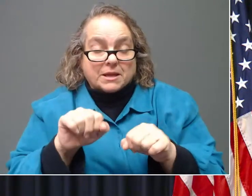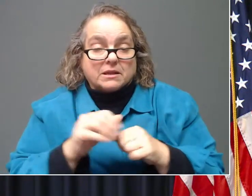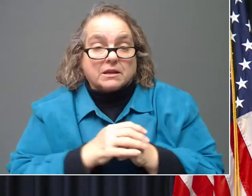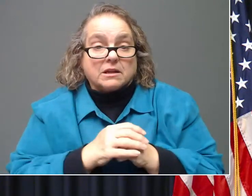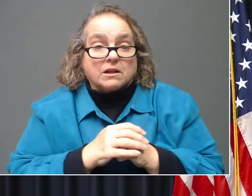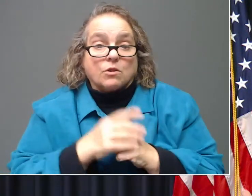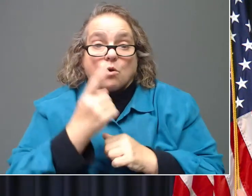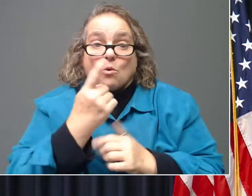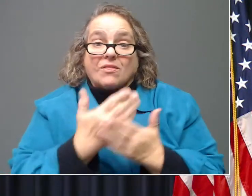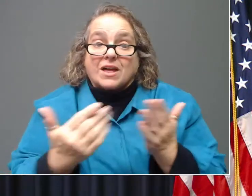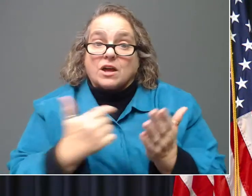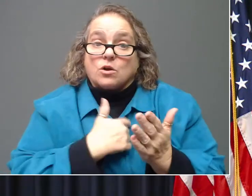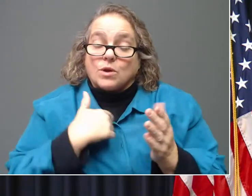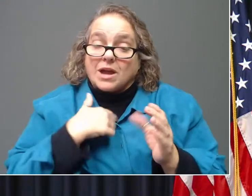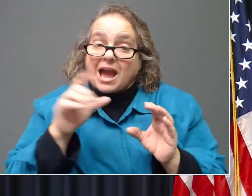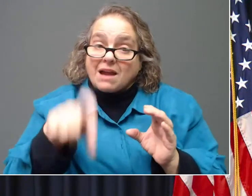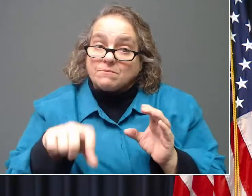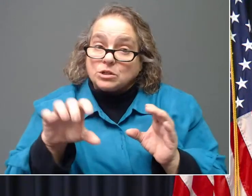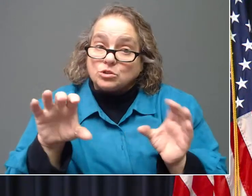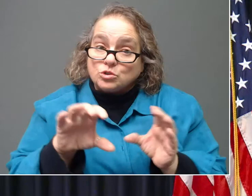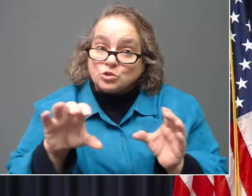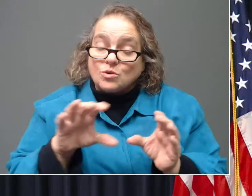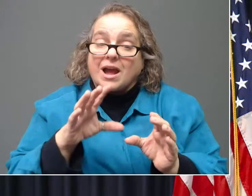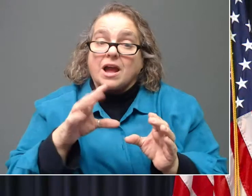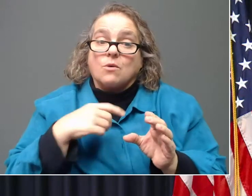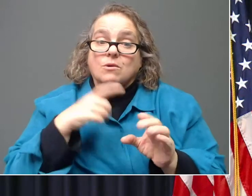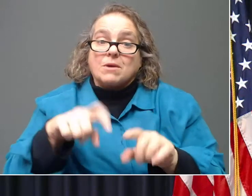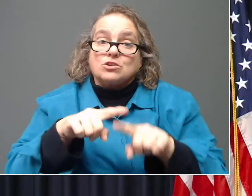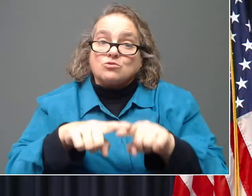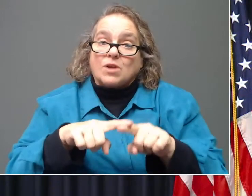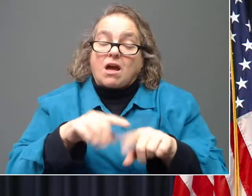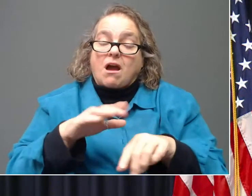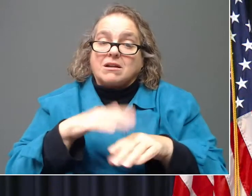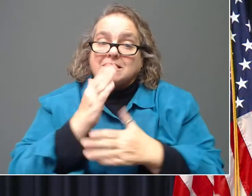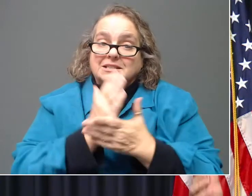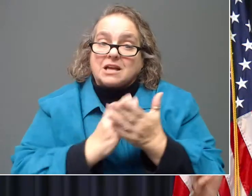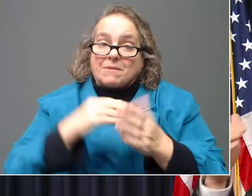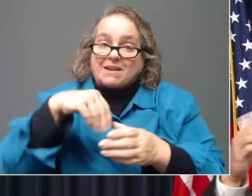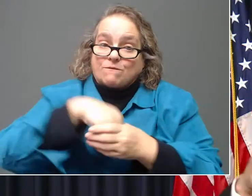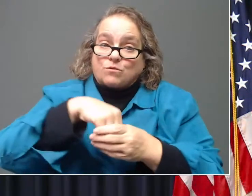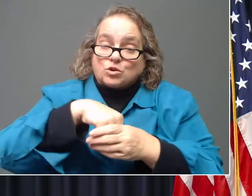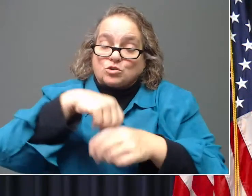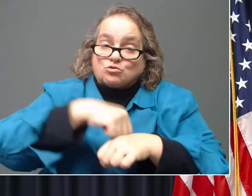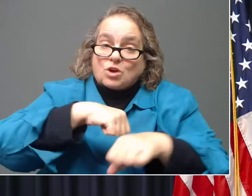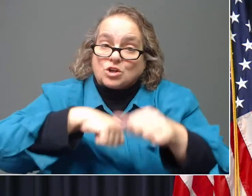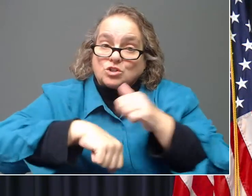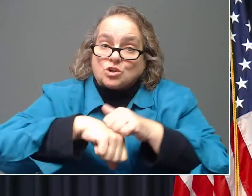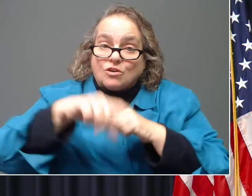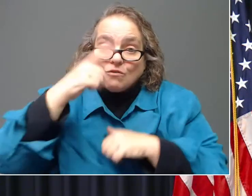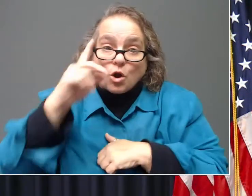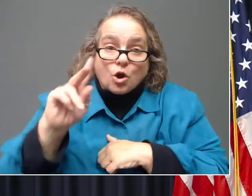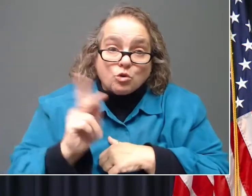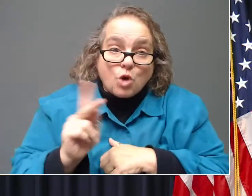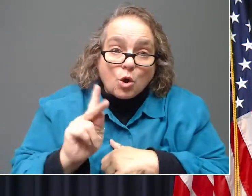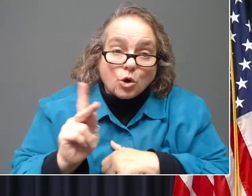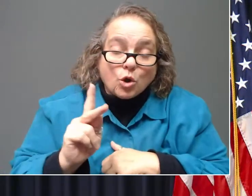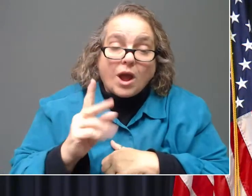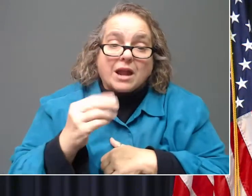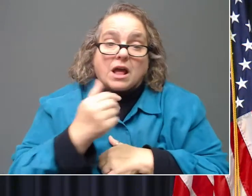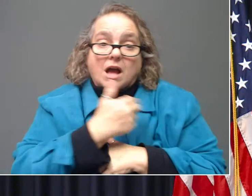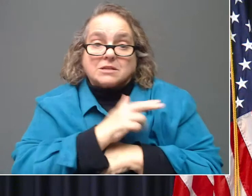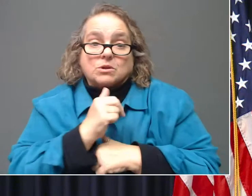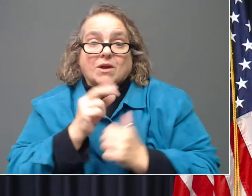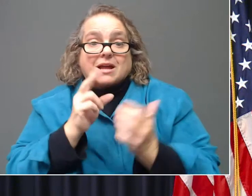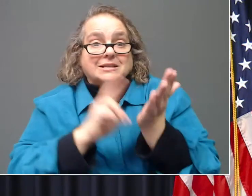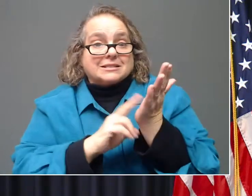doing and having to do is rely on some of the infrastructure of both Kroger's and these hospitals in the signups. If we can make